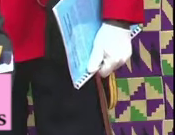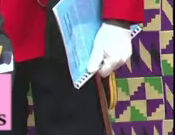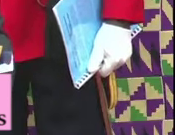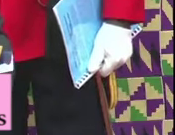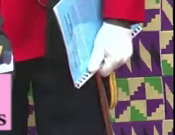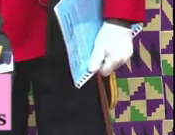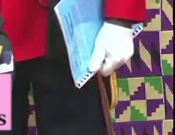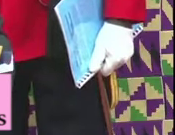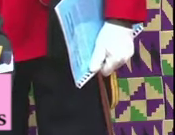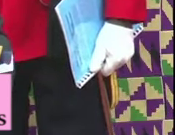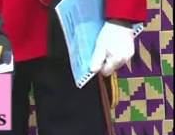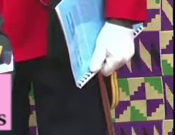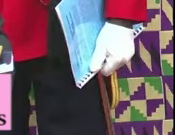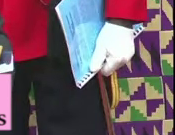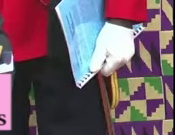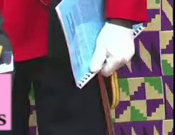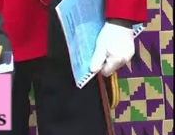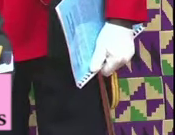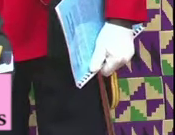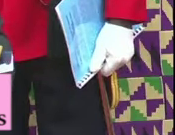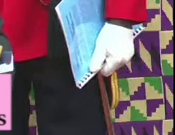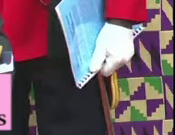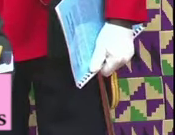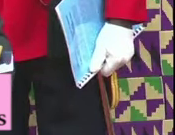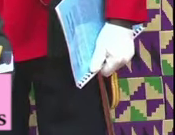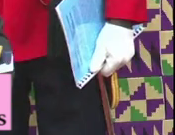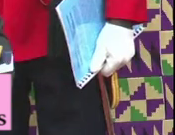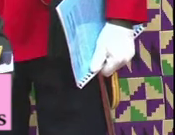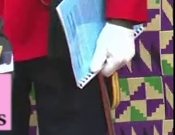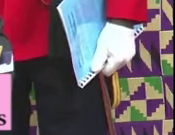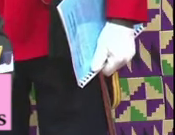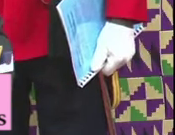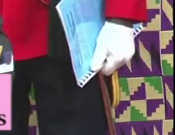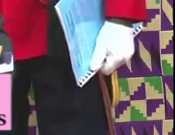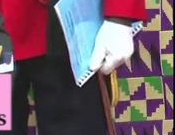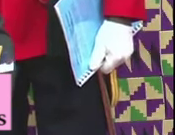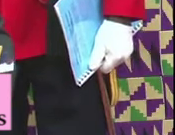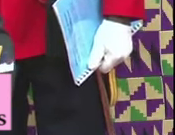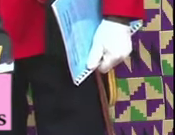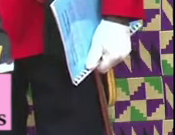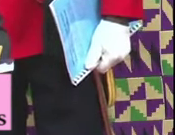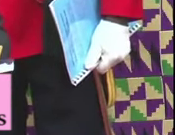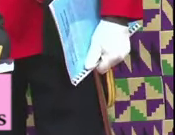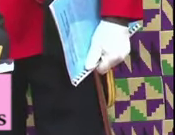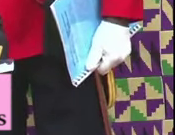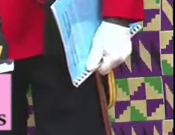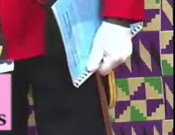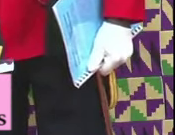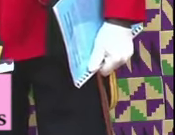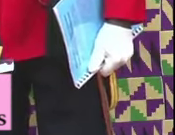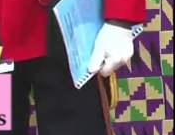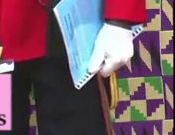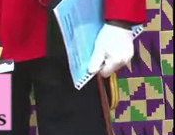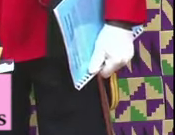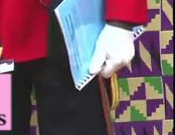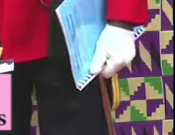the NBSSI, now the Ghana Enterprise Agency, in which